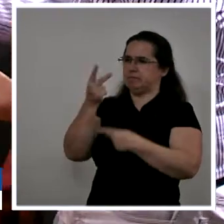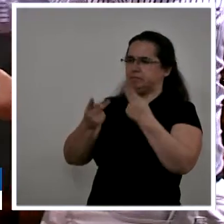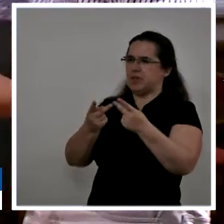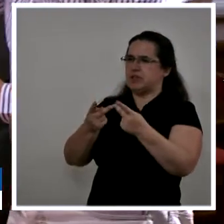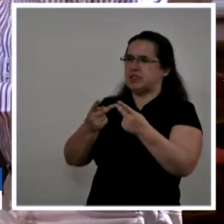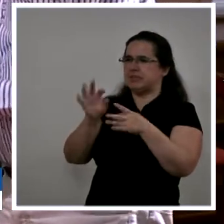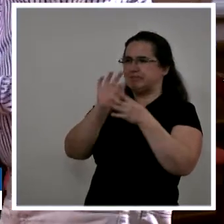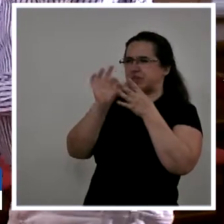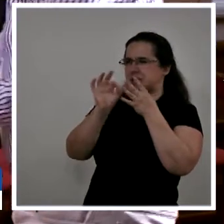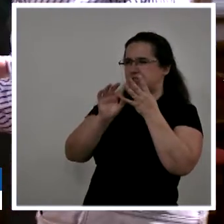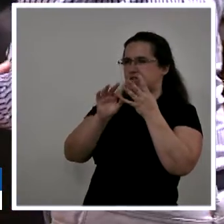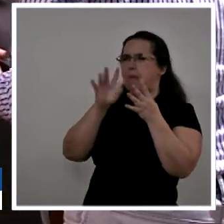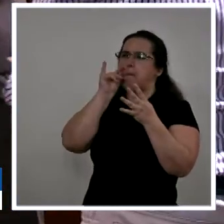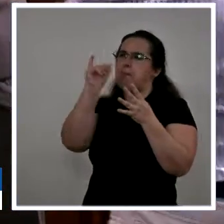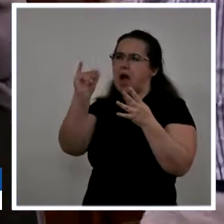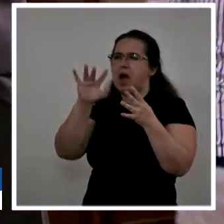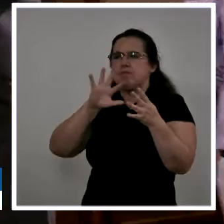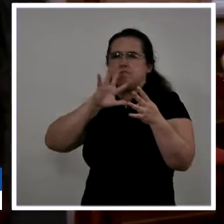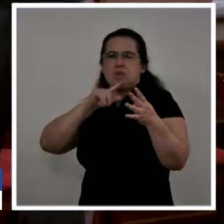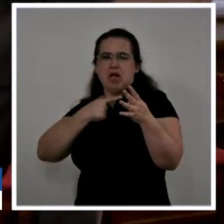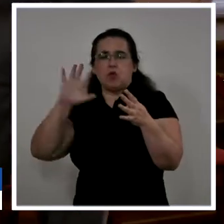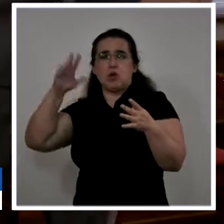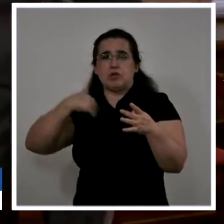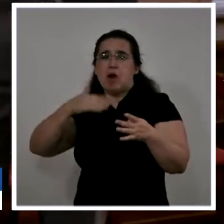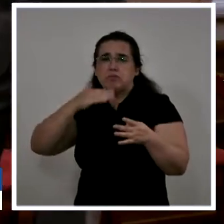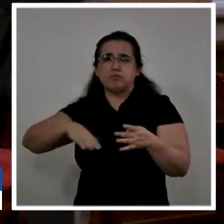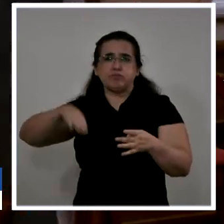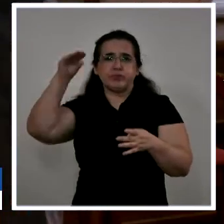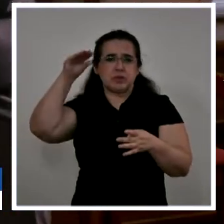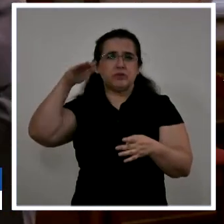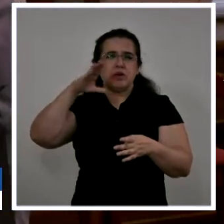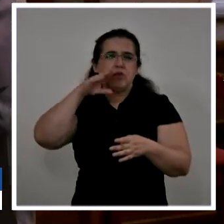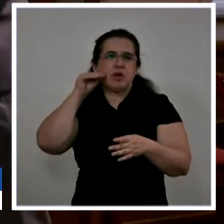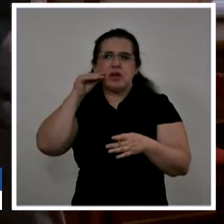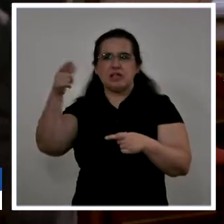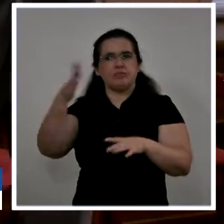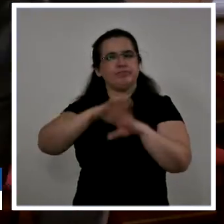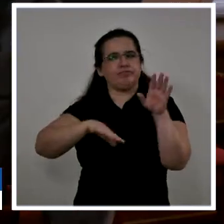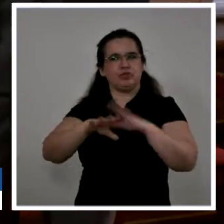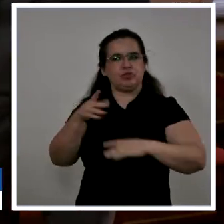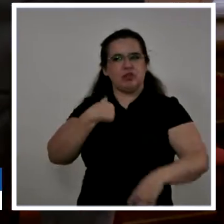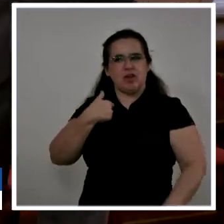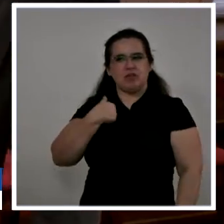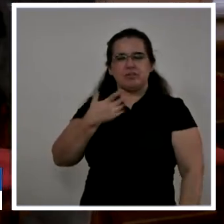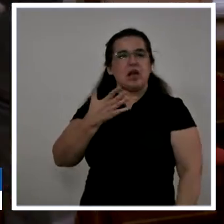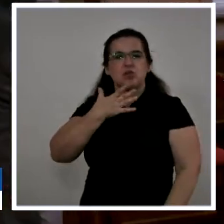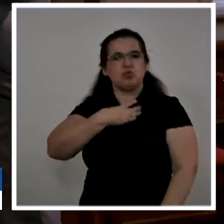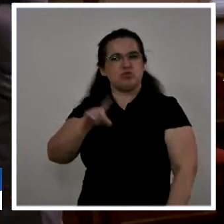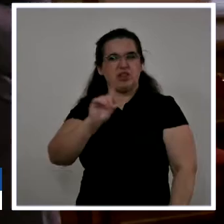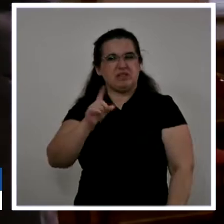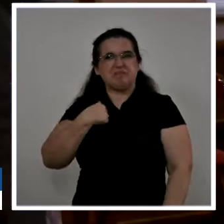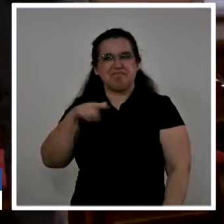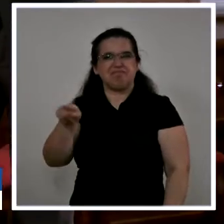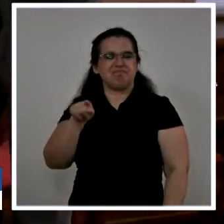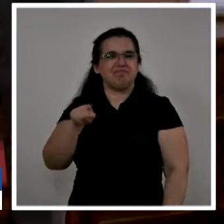do meu pai ou da minha mãe, quando eu crescer ou quando eu for mais velho, eu gostava que isso não acontecesse comigo. Já tiveram essa experiência? I love my